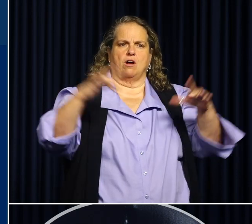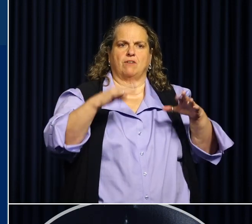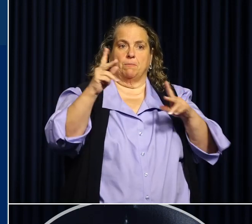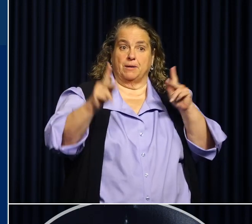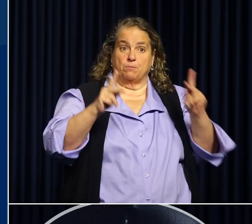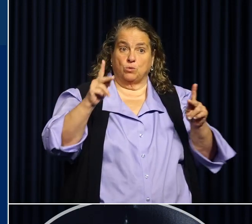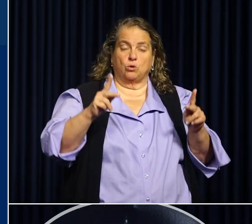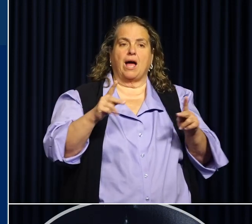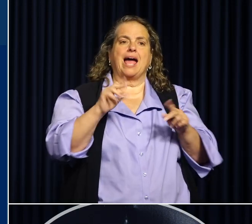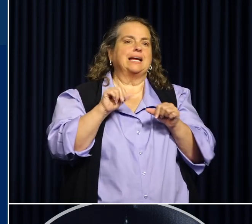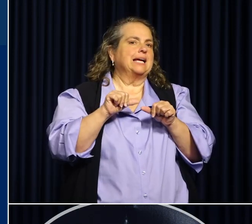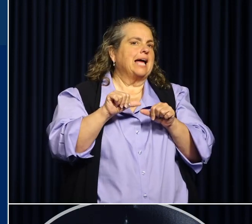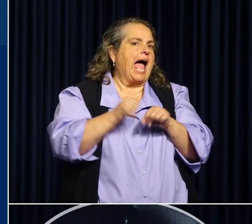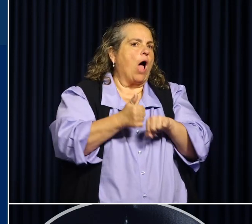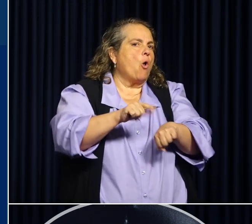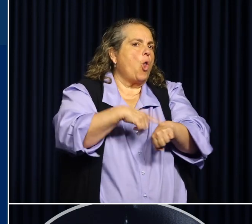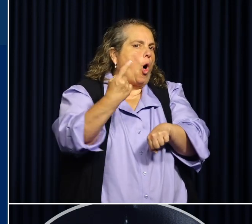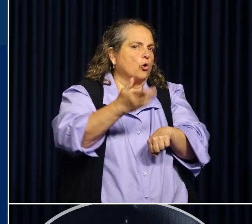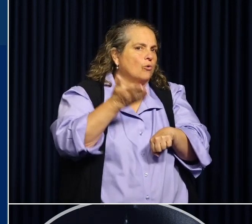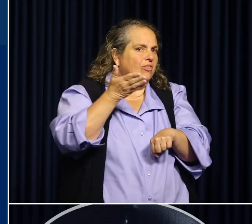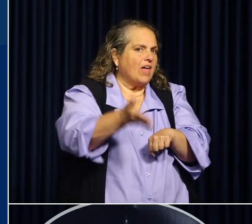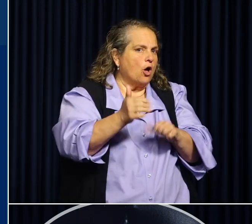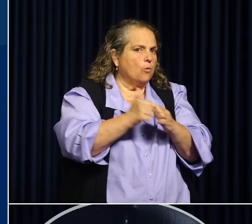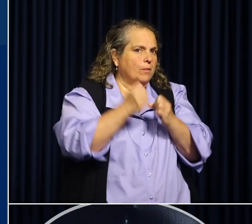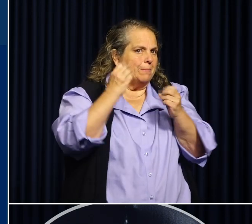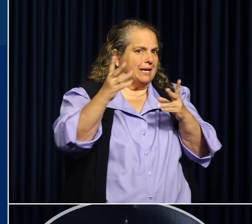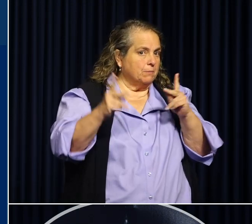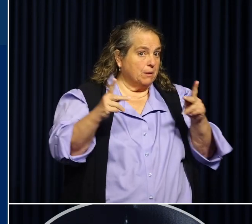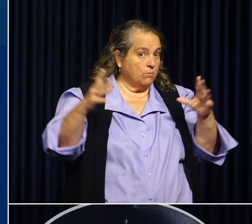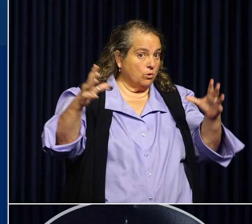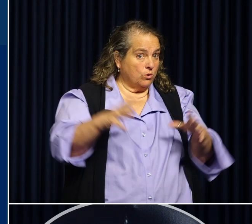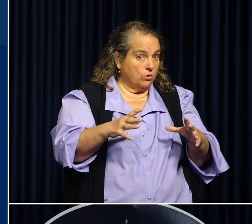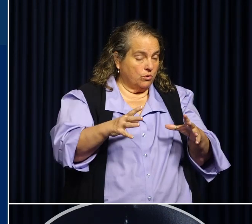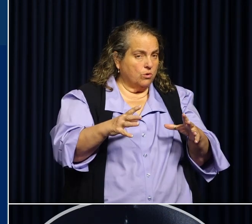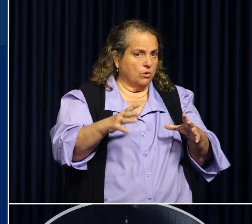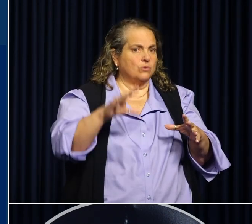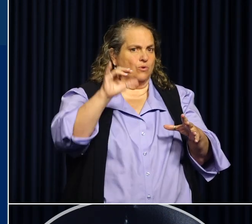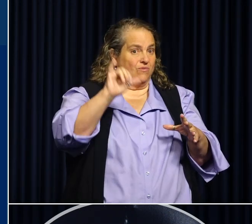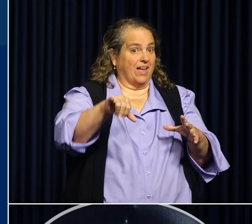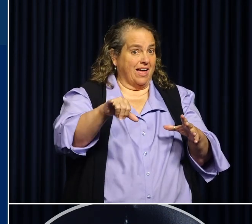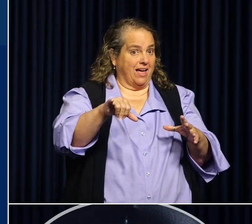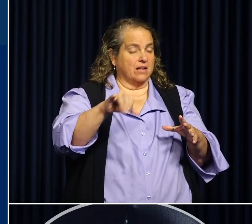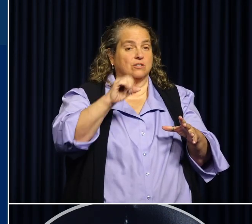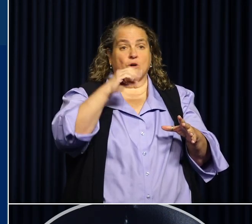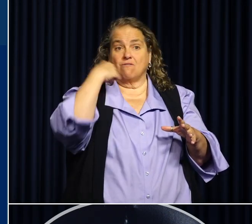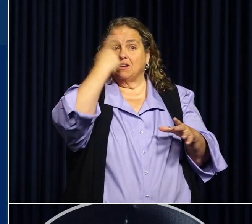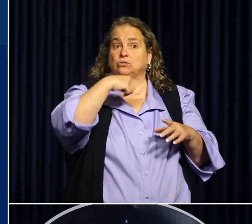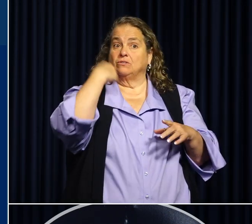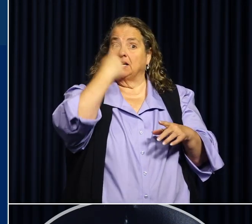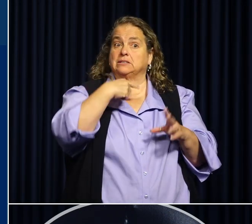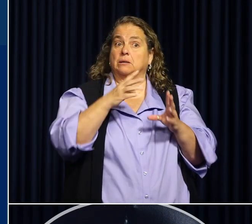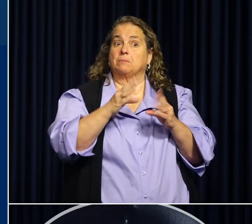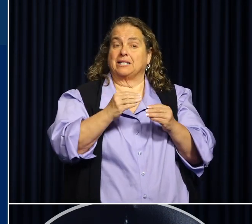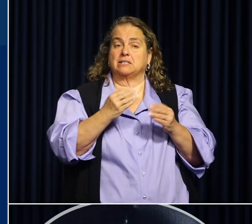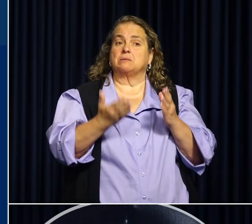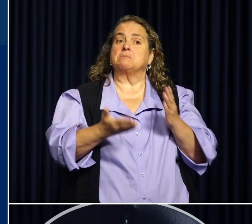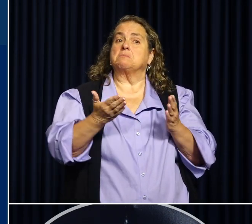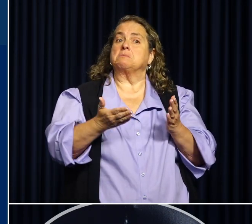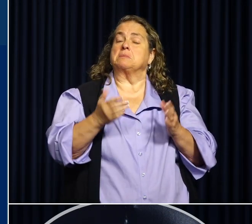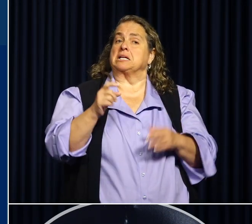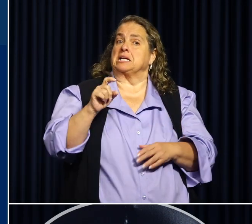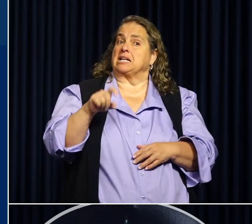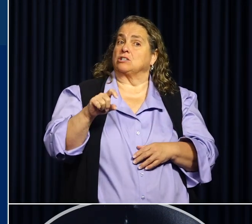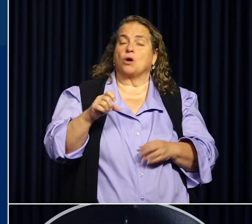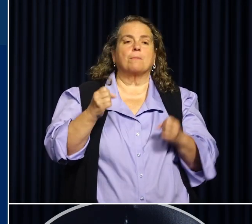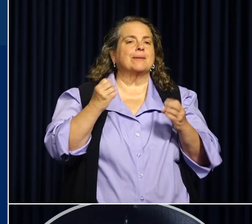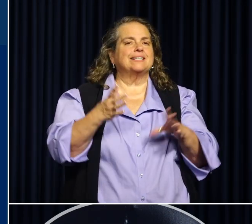on duration, amount of time that you're there. And so those face-to-face meetings, sometimes they're necessary, a lot